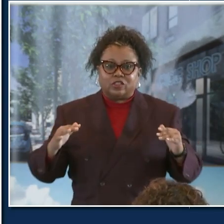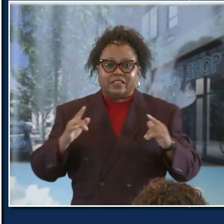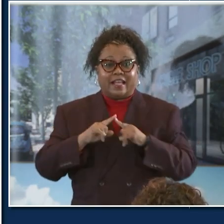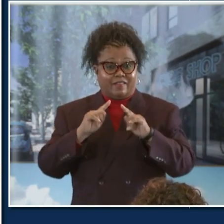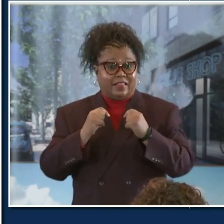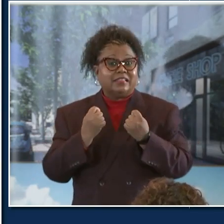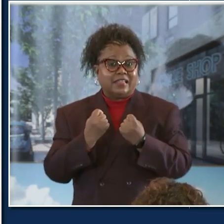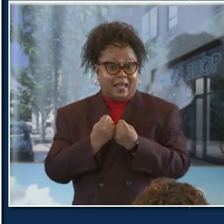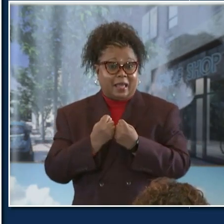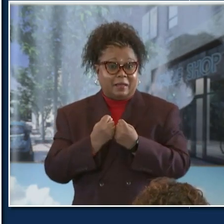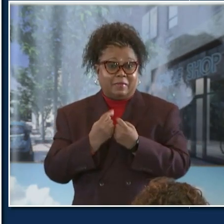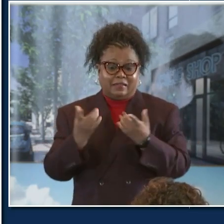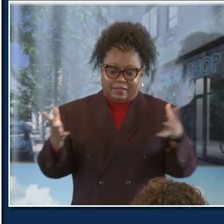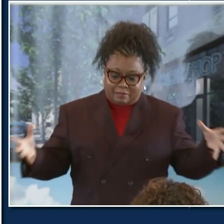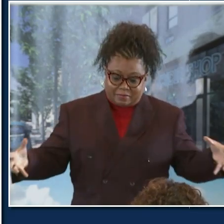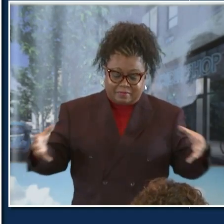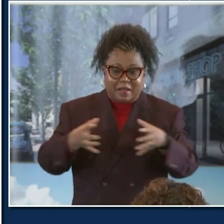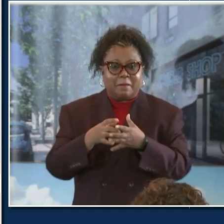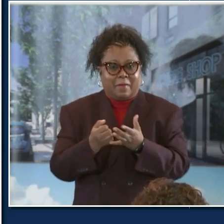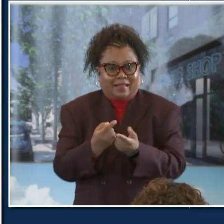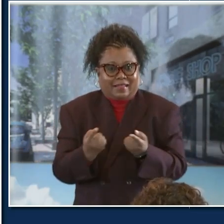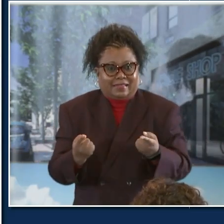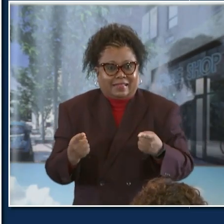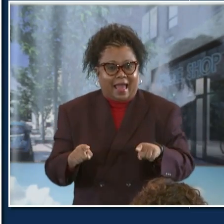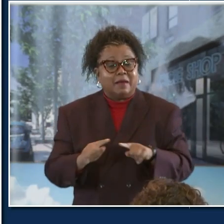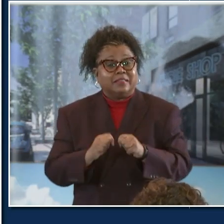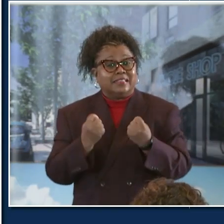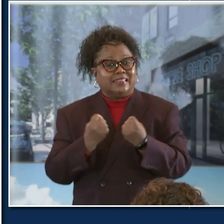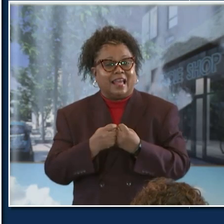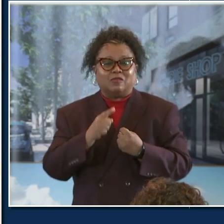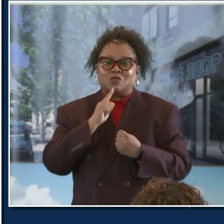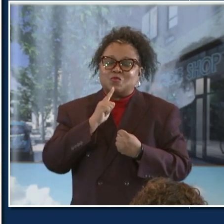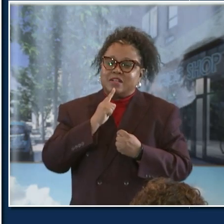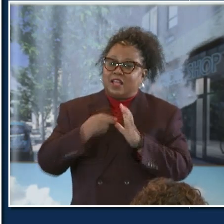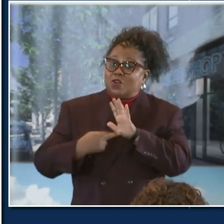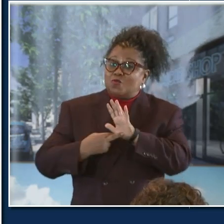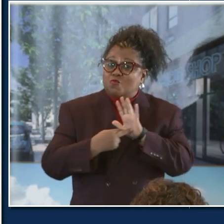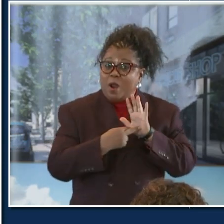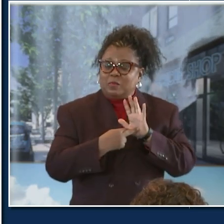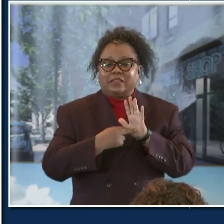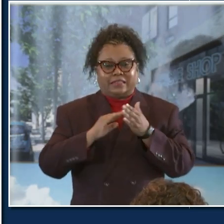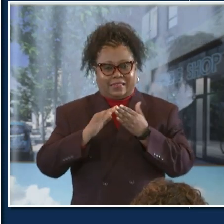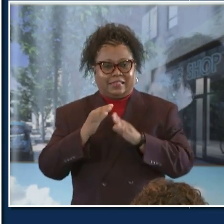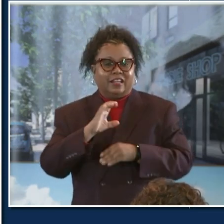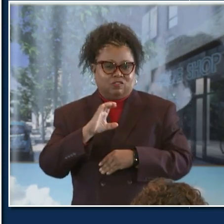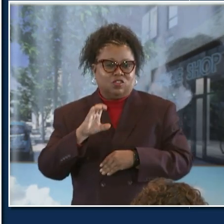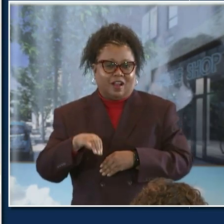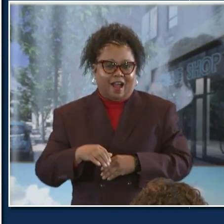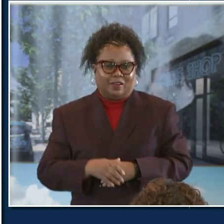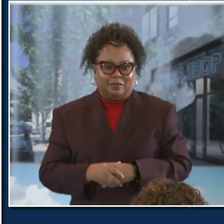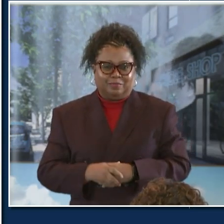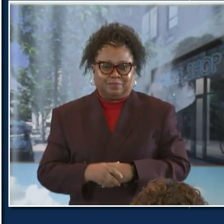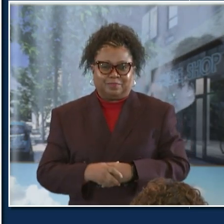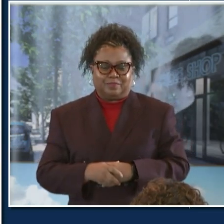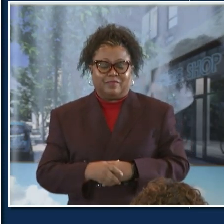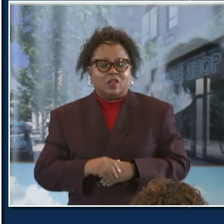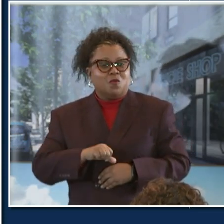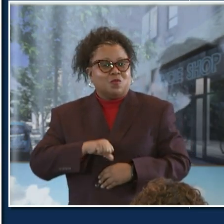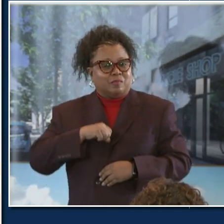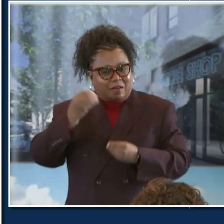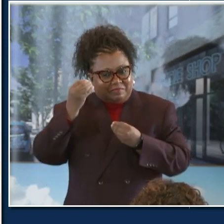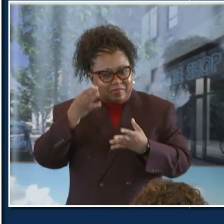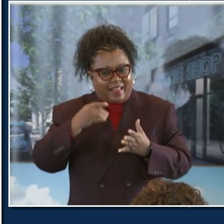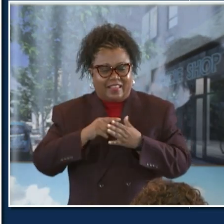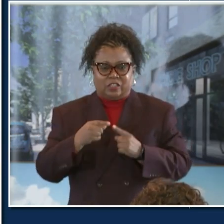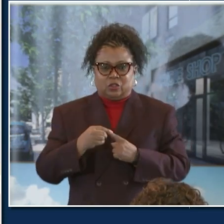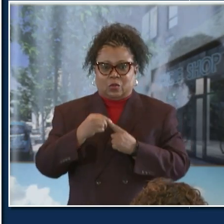the team that's coming together to make this happen. It's a team that really represents the city of Chicago. We're proud to say that this is